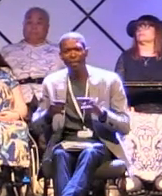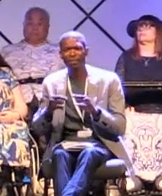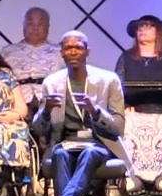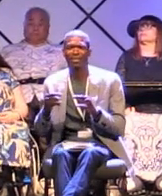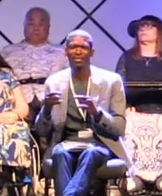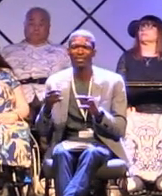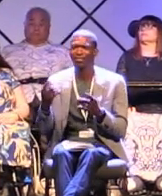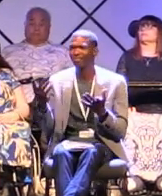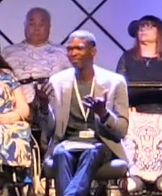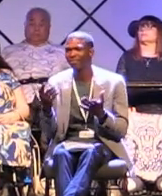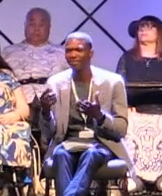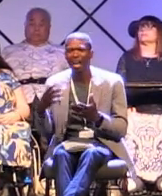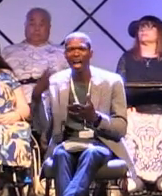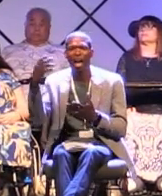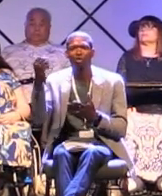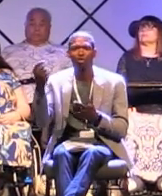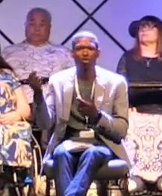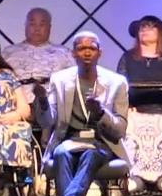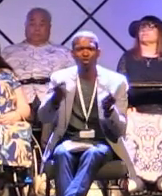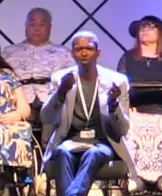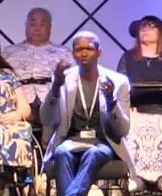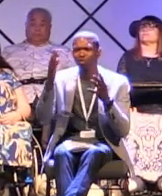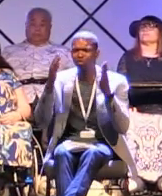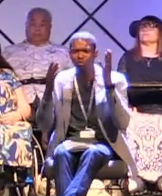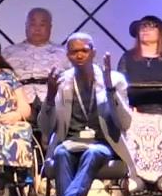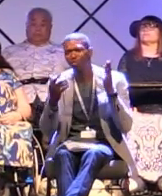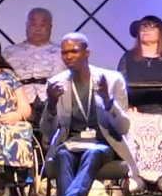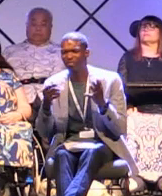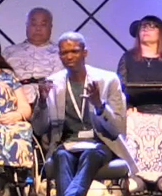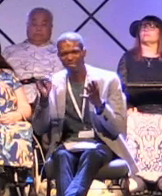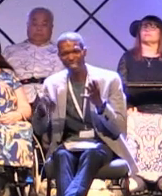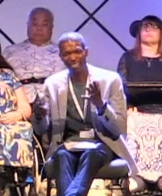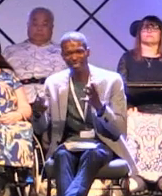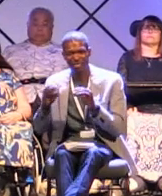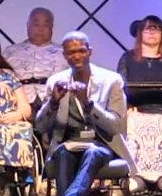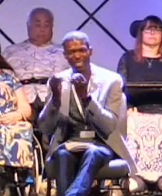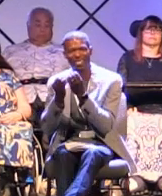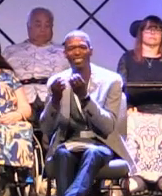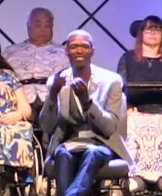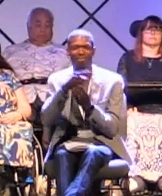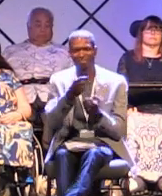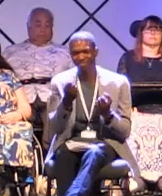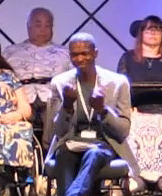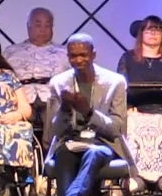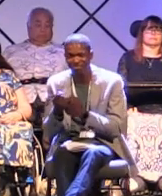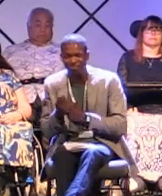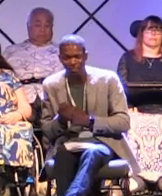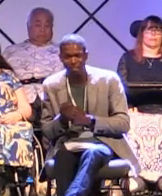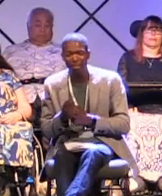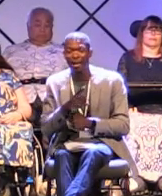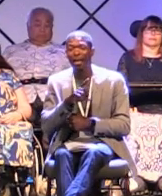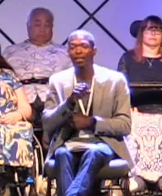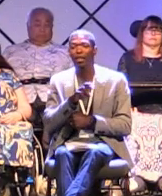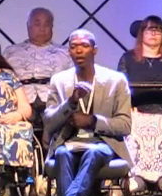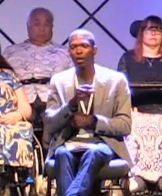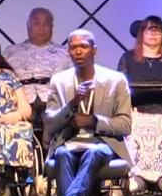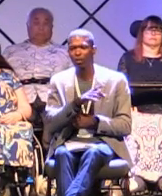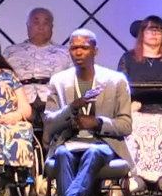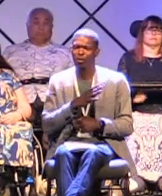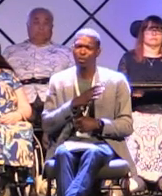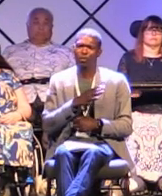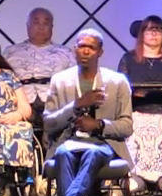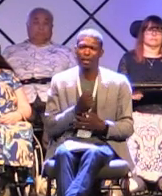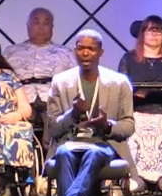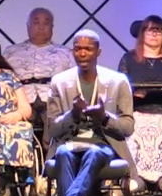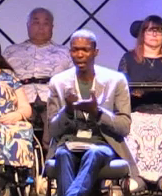part in the Outdoors for All organization. Daring will be a great addition to her life, helping her pick up